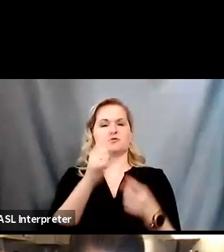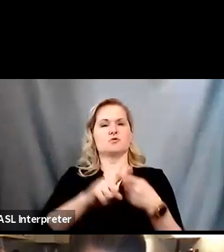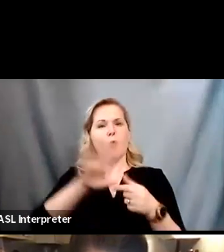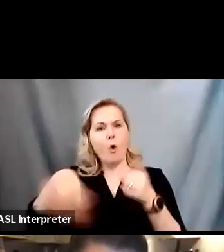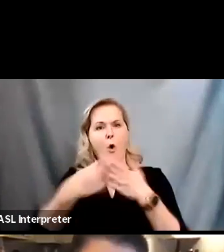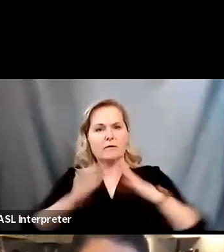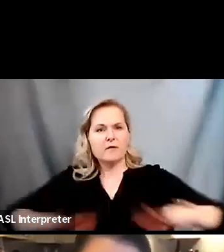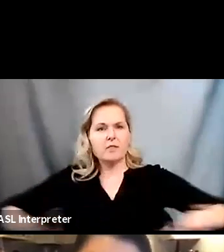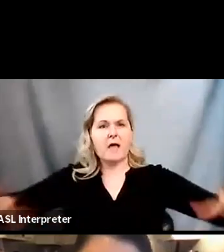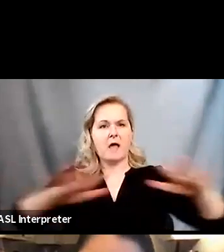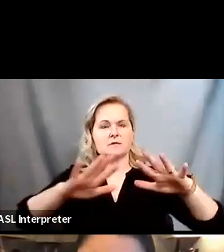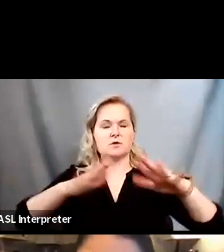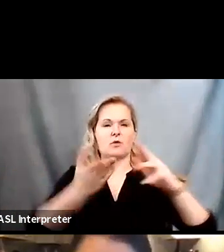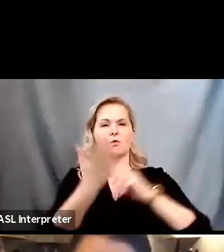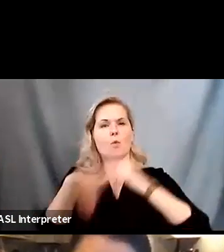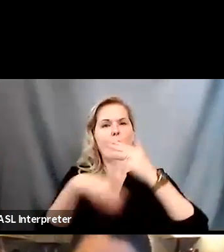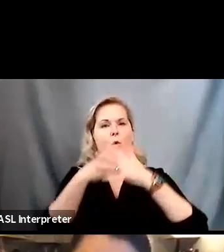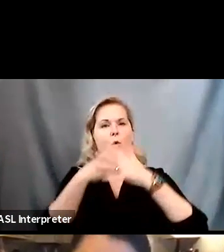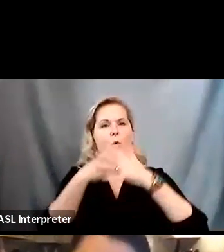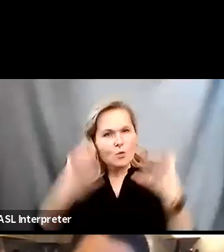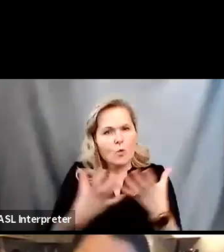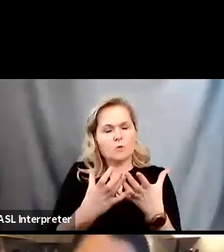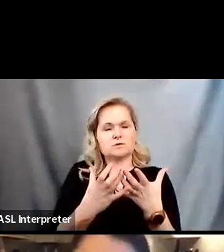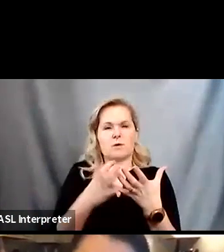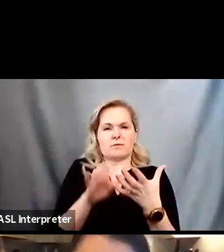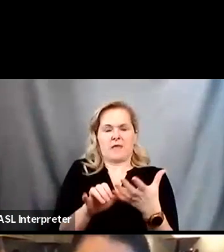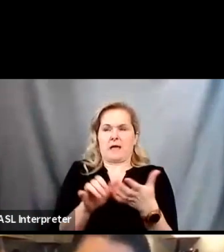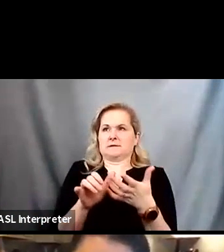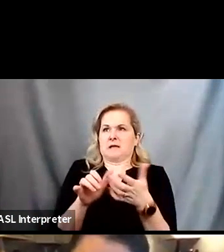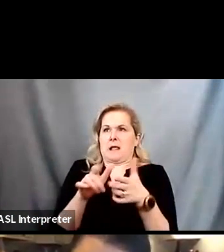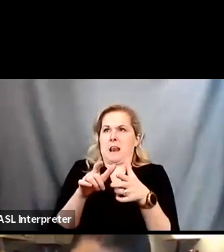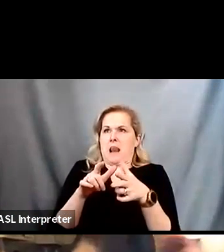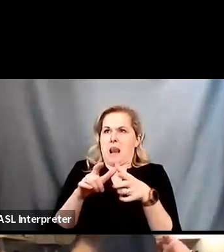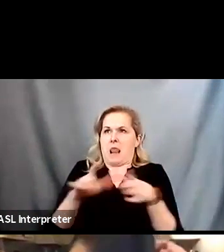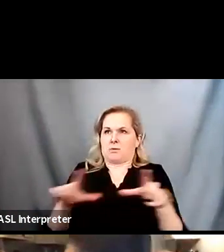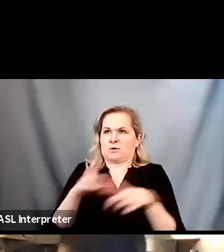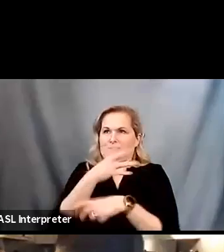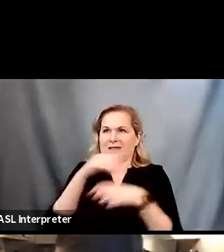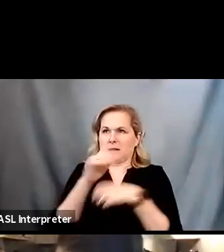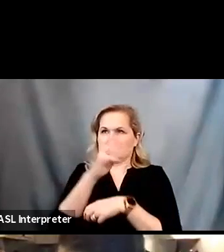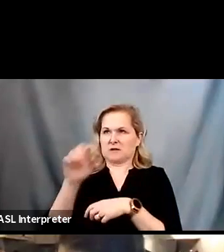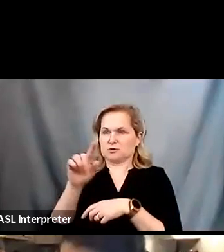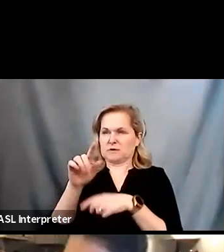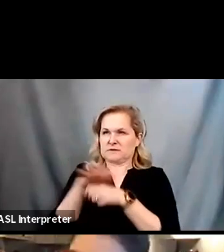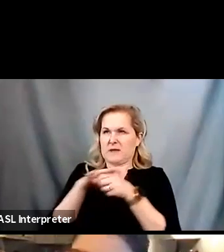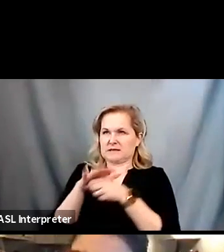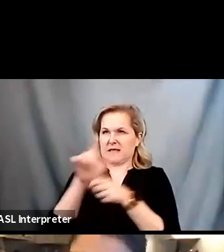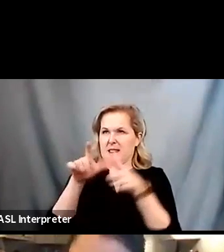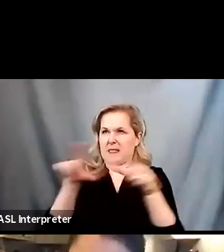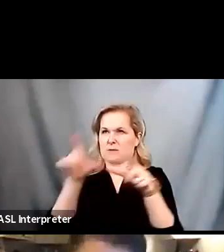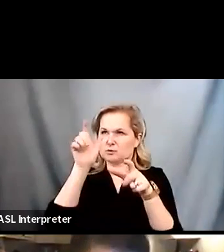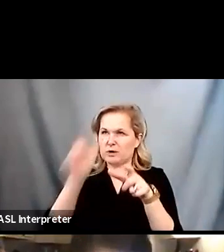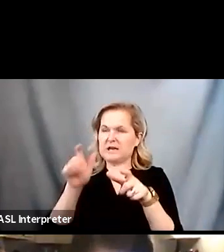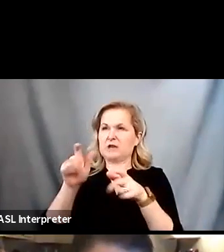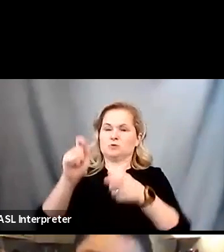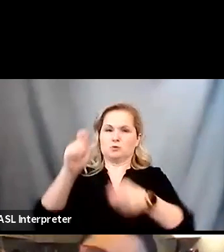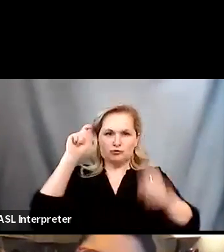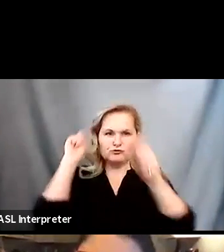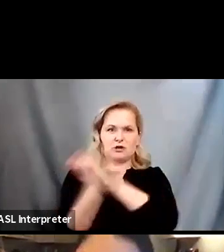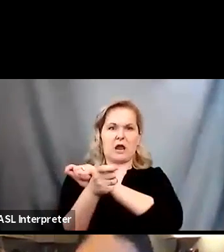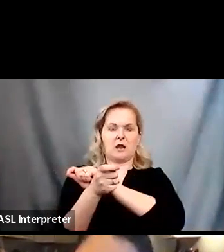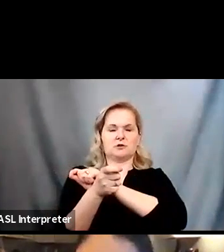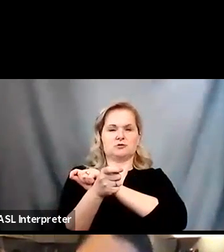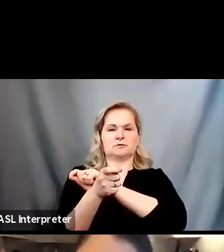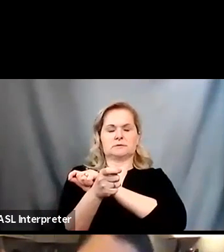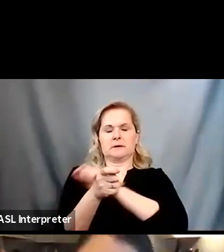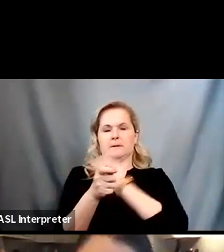can we disrupt the language that's used in digital spaces to hide the